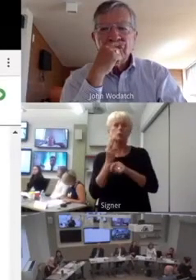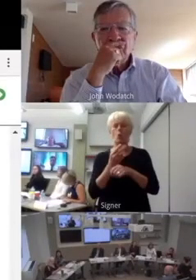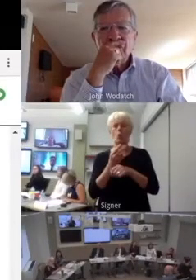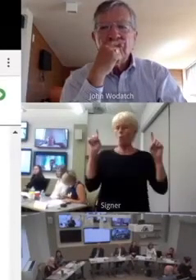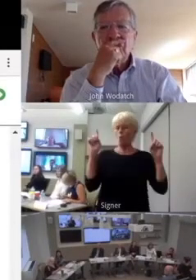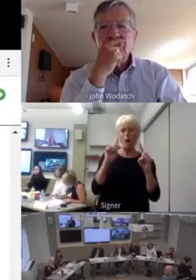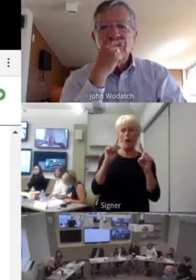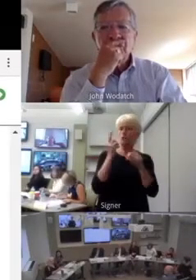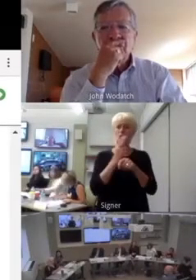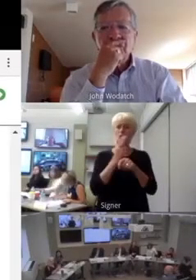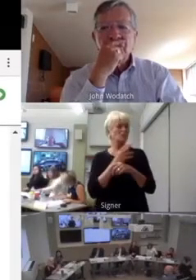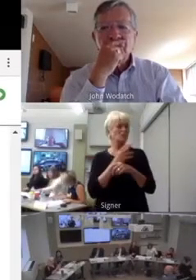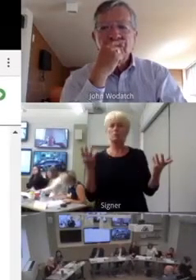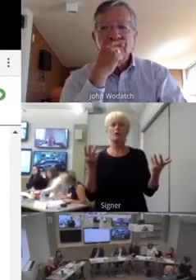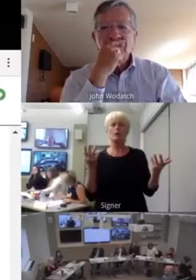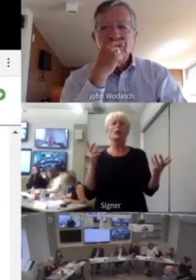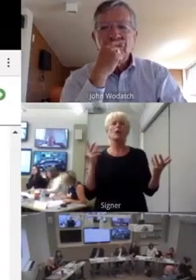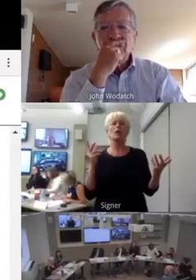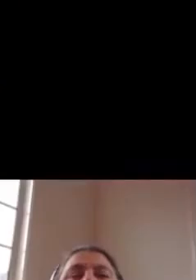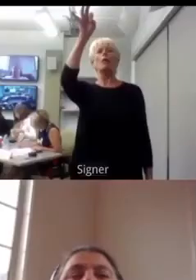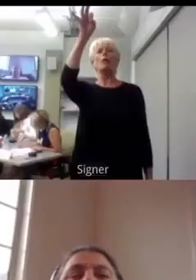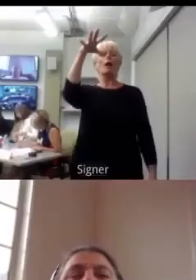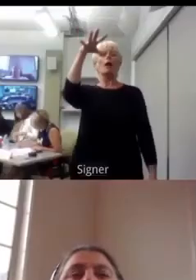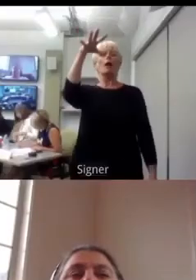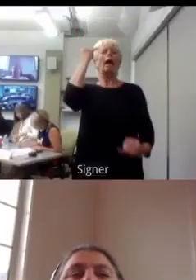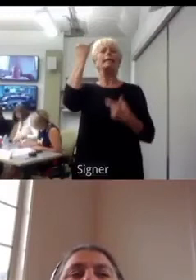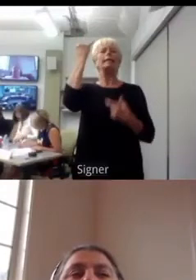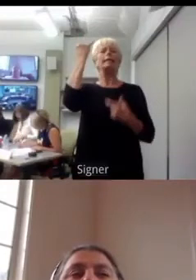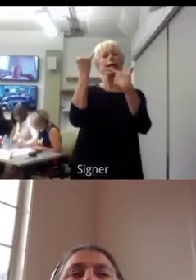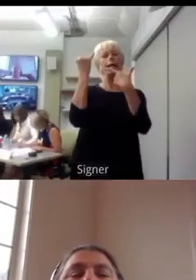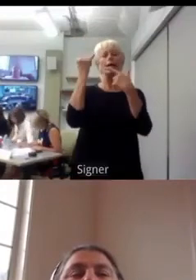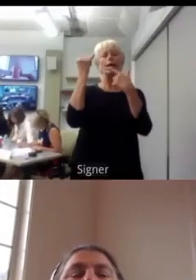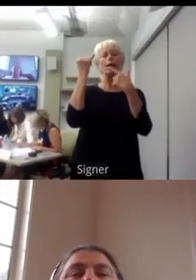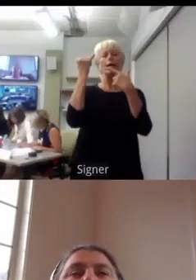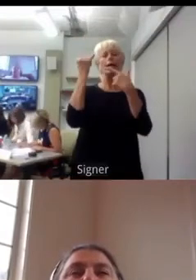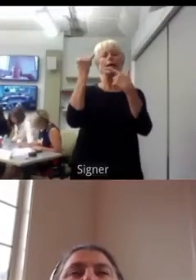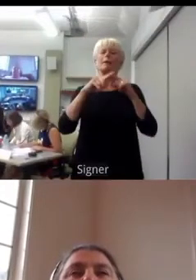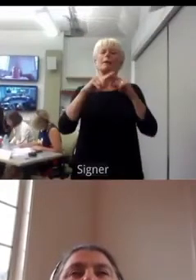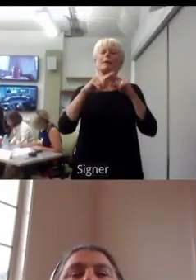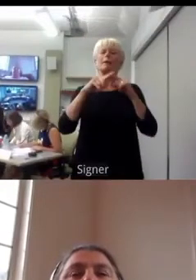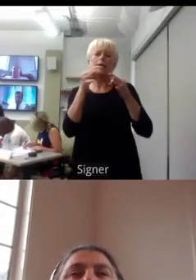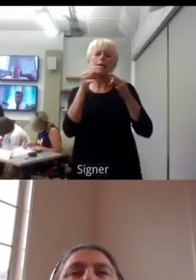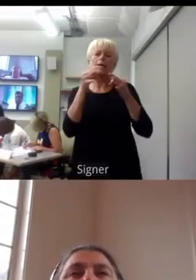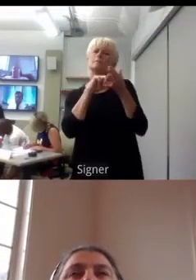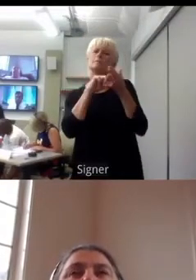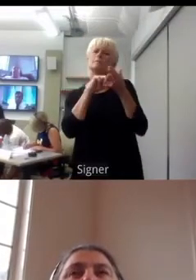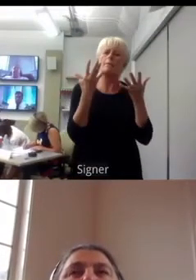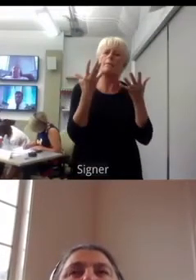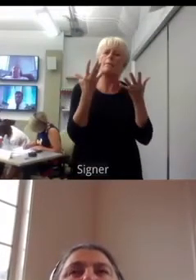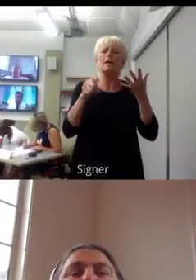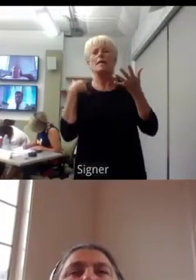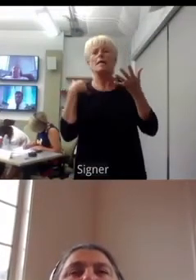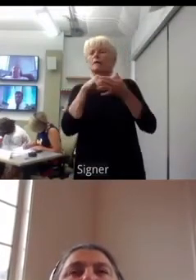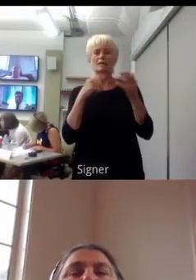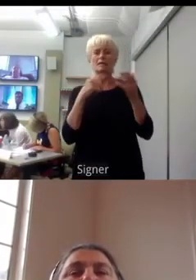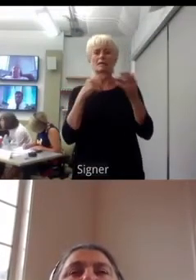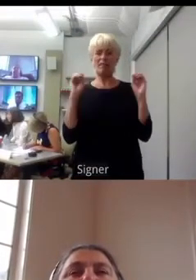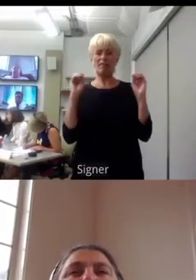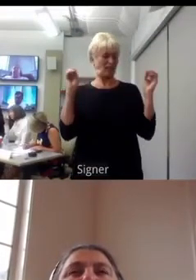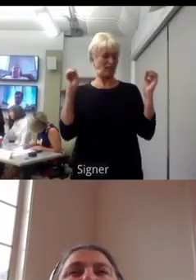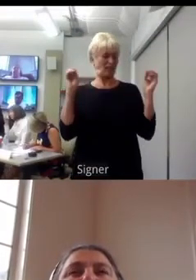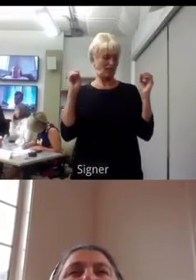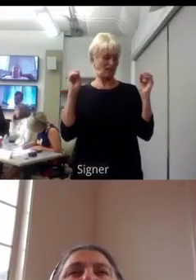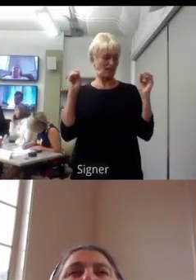of something, but it doesn't prescribe how many you have to provide. Okay, so let's look to municipalities now.